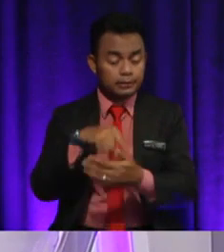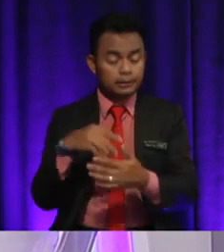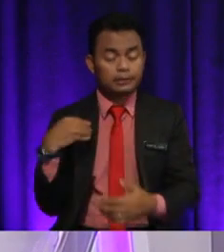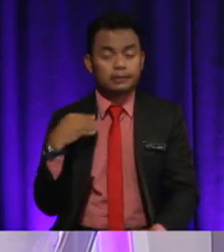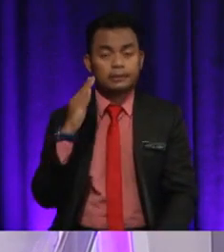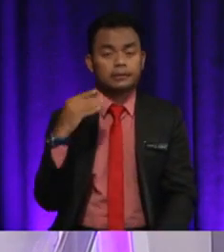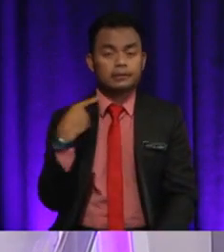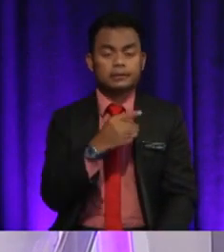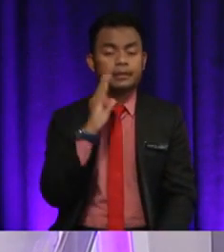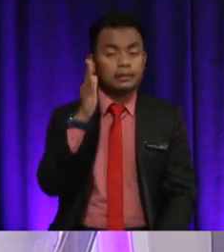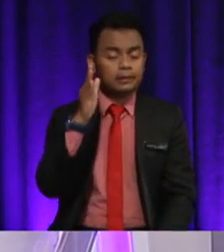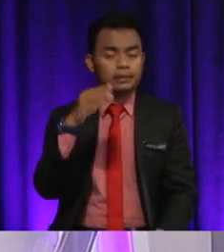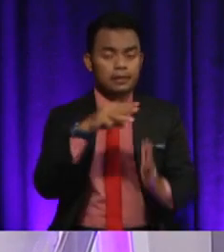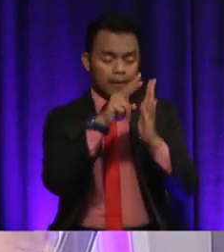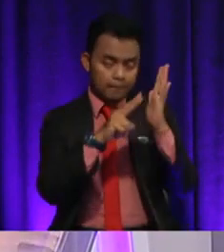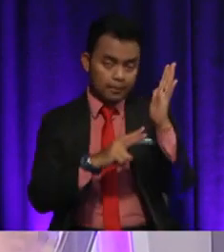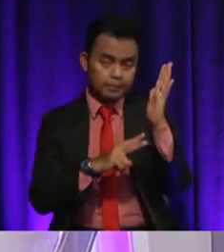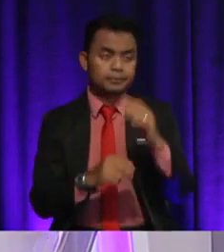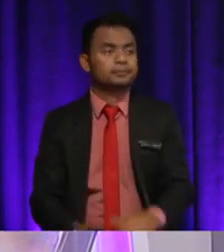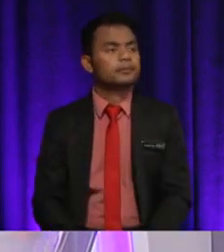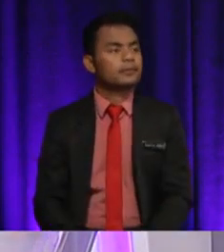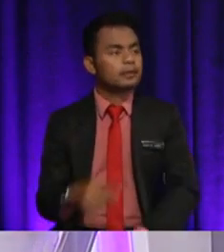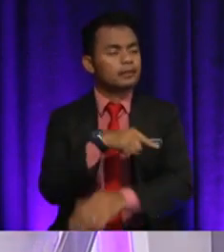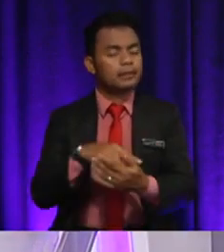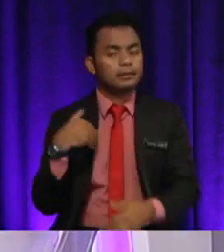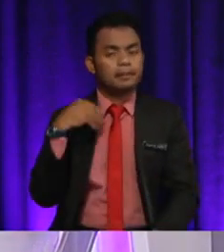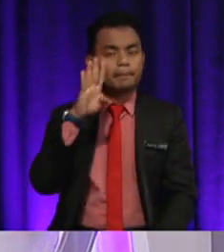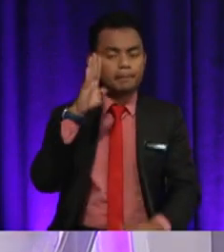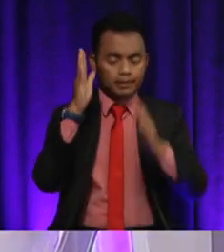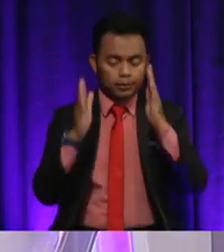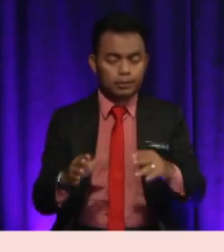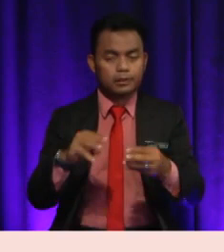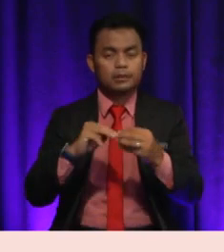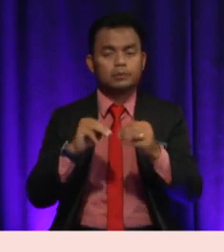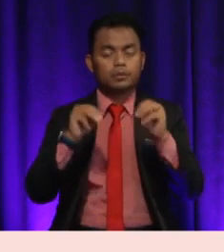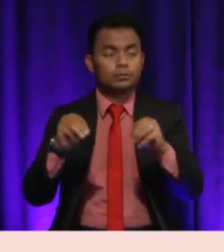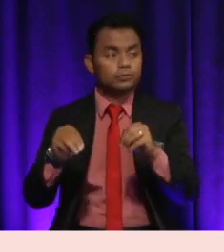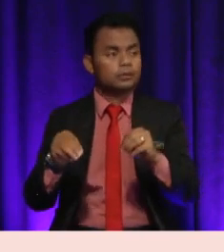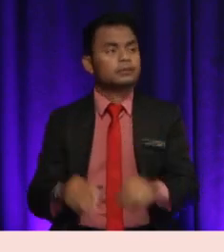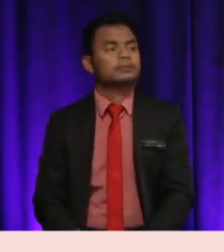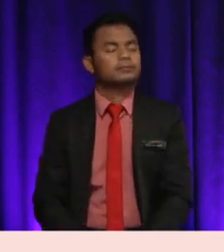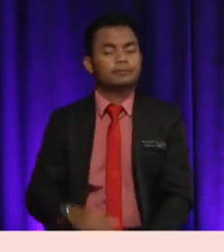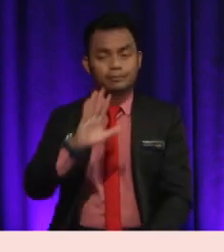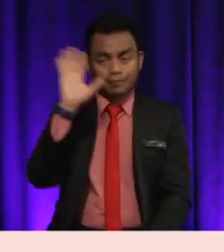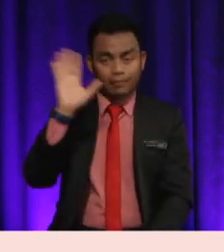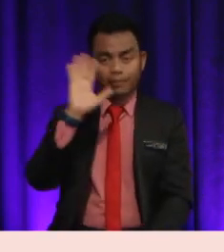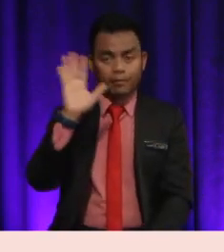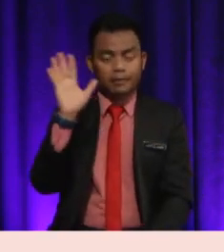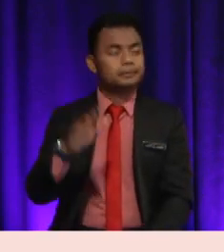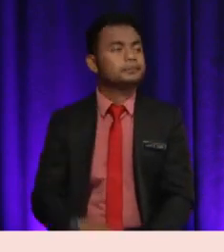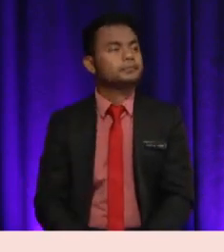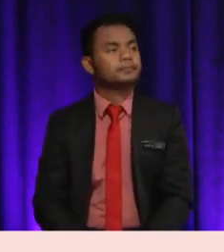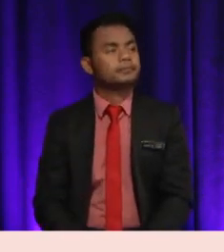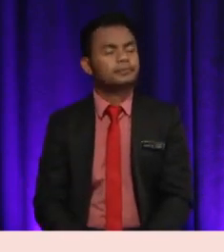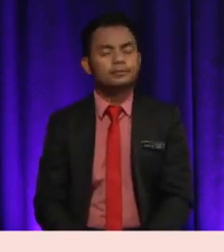am joined by 4 friends, Alicia, Arif, Rashada and Umaira. Give us a wave. Hi.